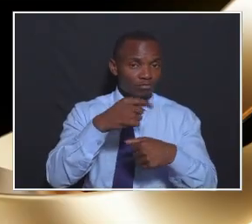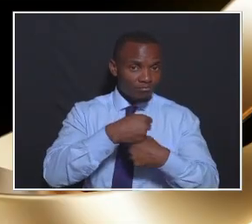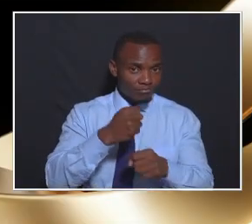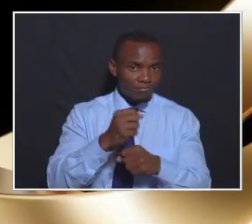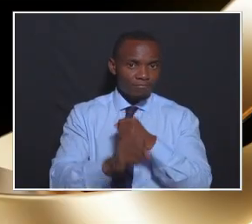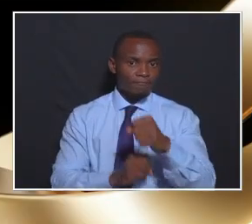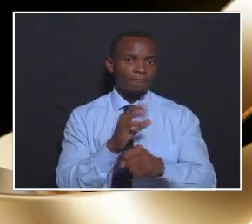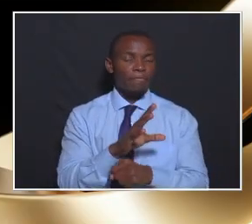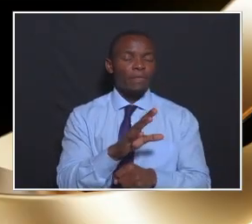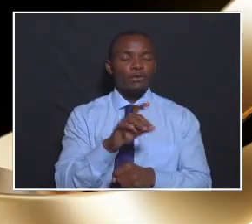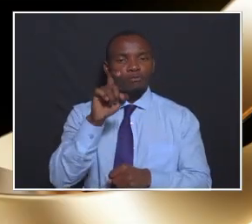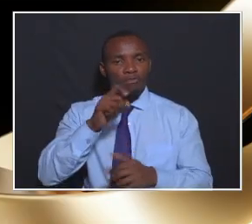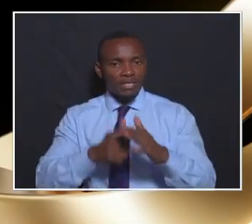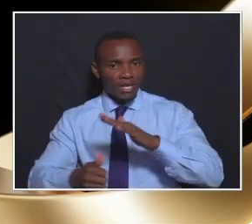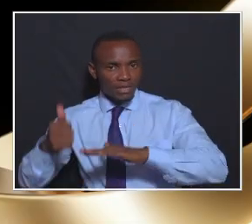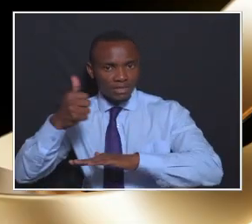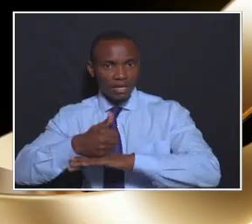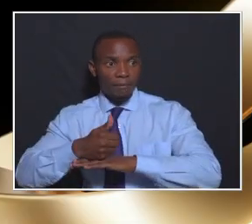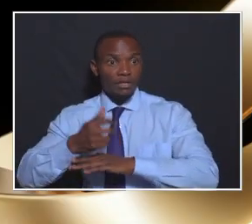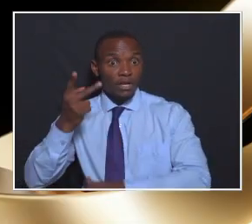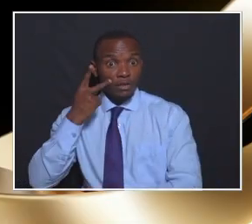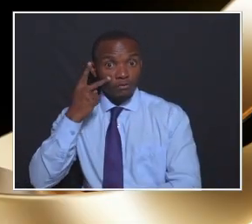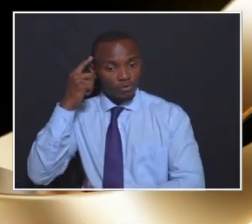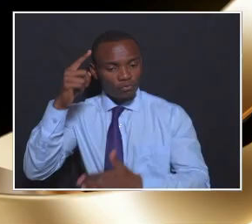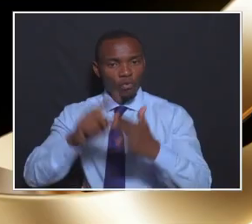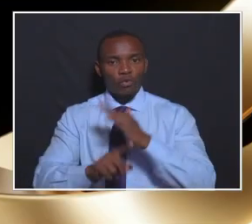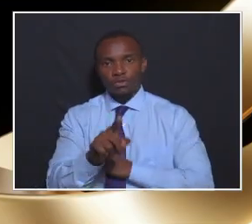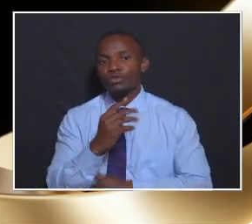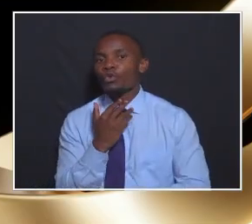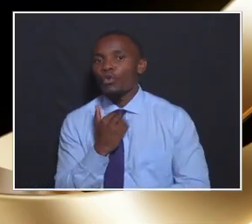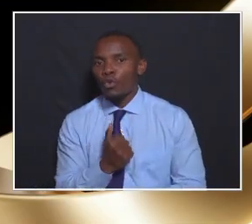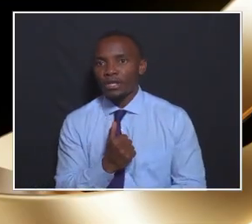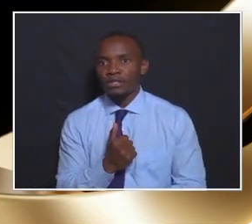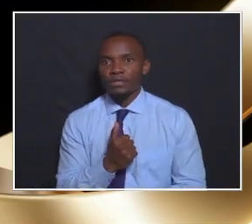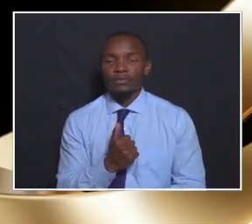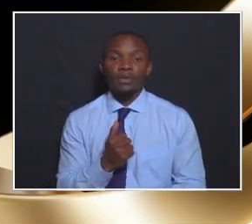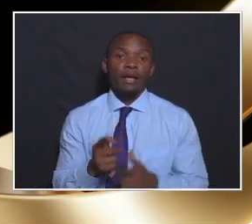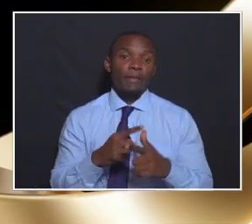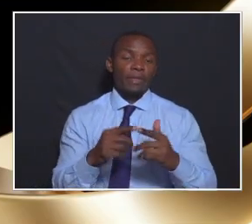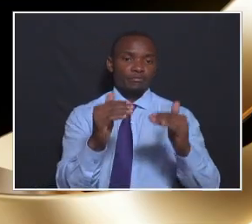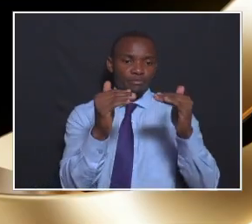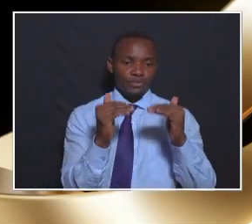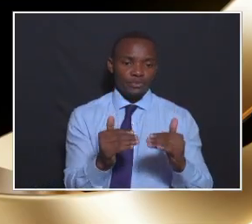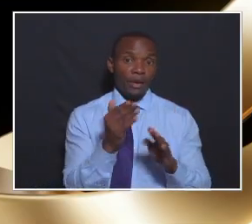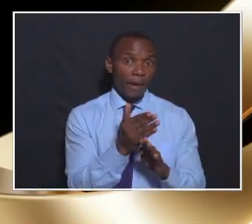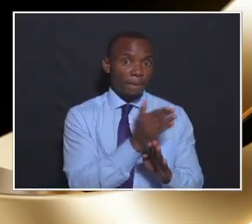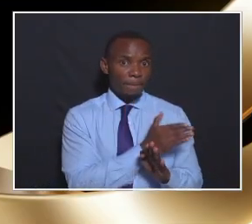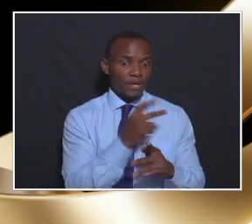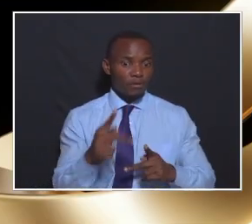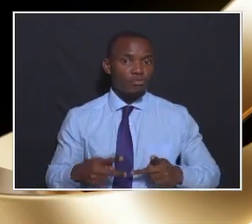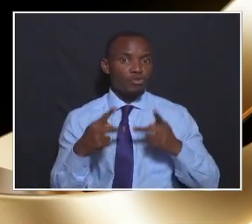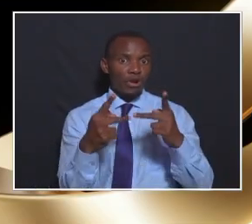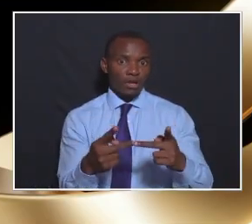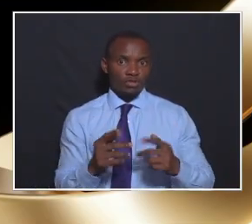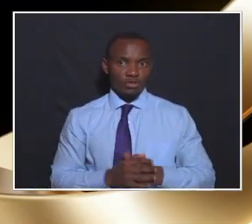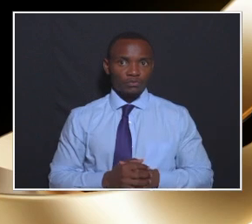establish the vision of what you want sonically. In development, Then we go to pre-production. You